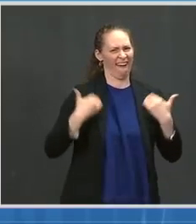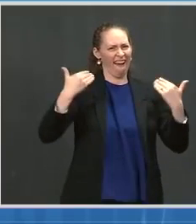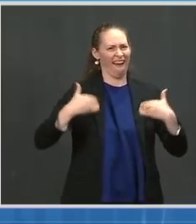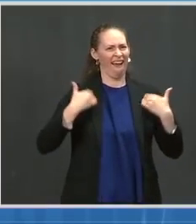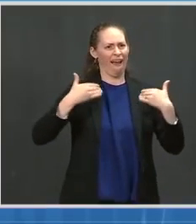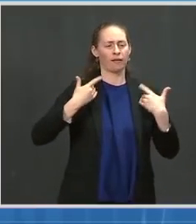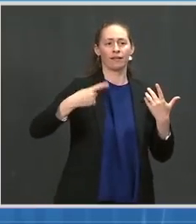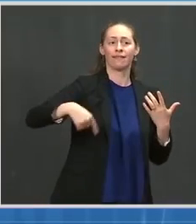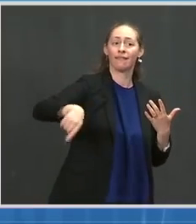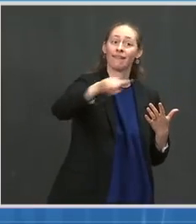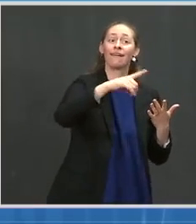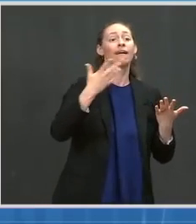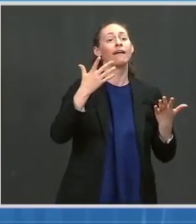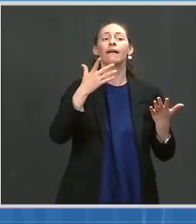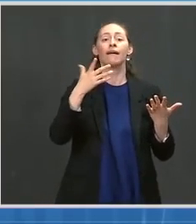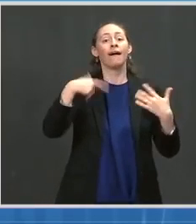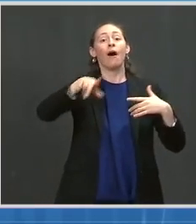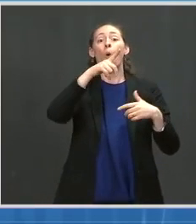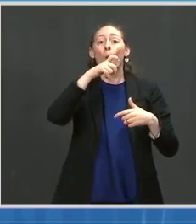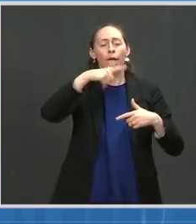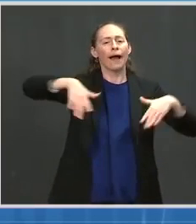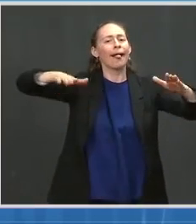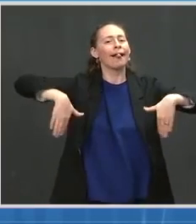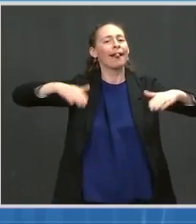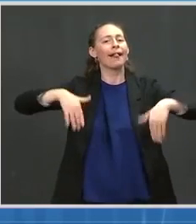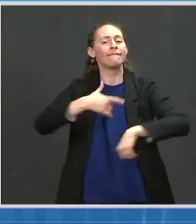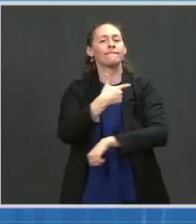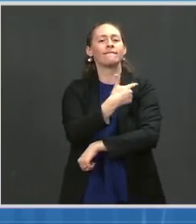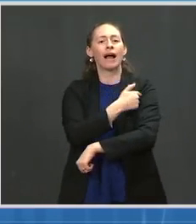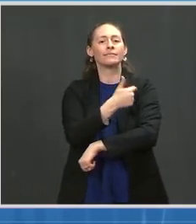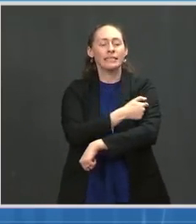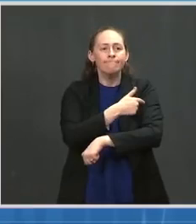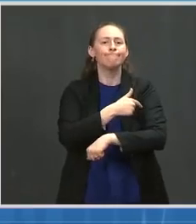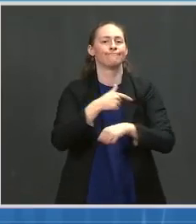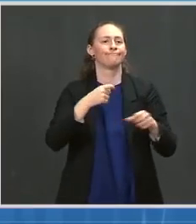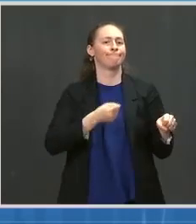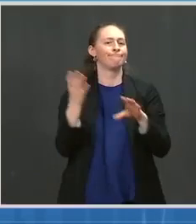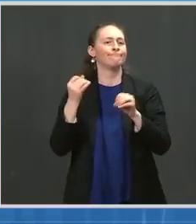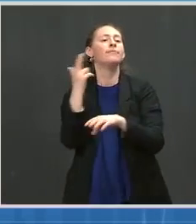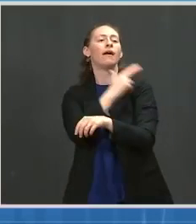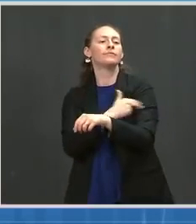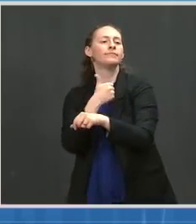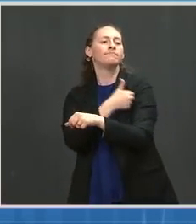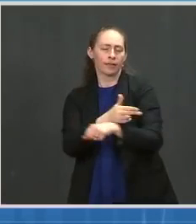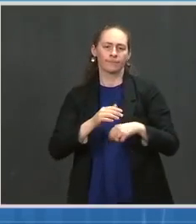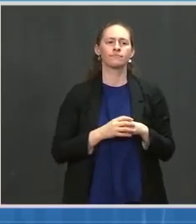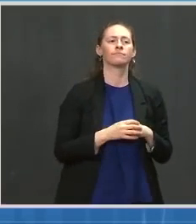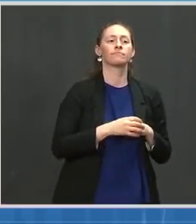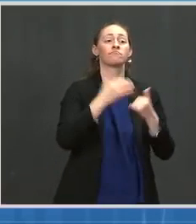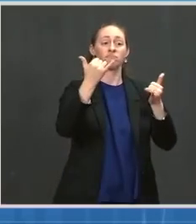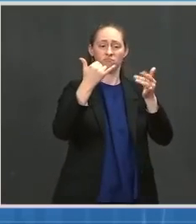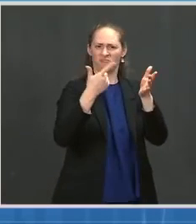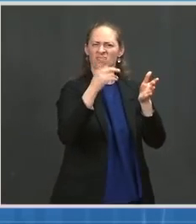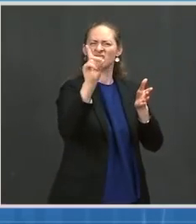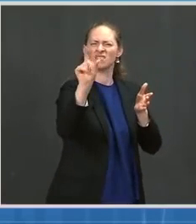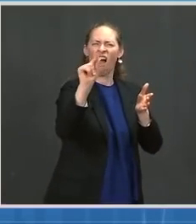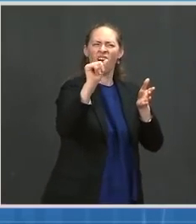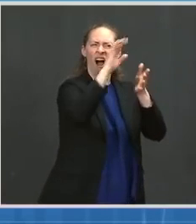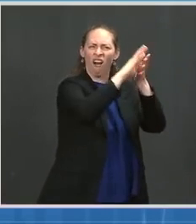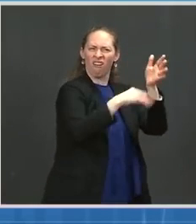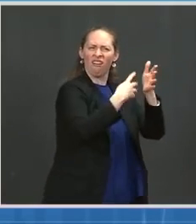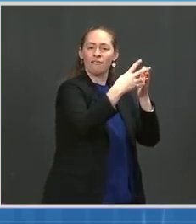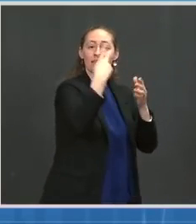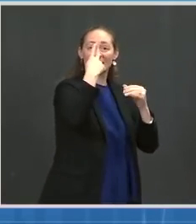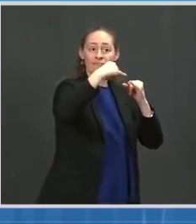not yet been vaccinated. On this graph are the national data showing the percent of emergency room visits for